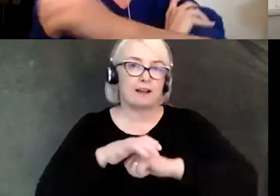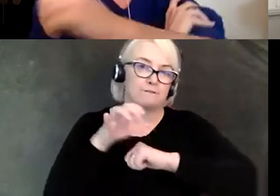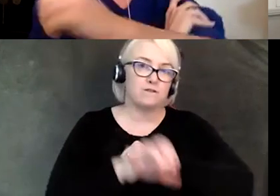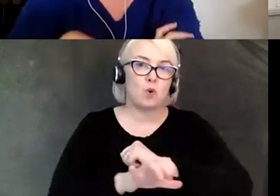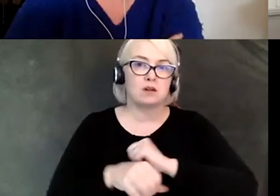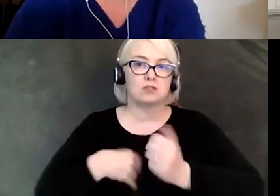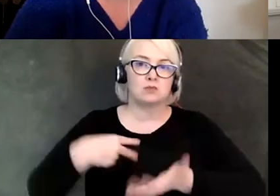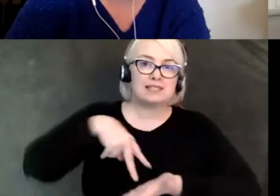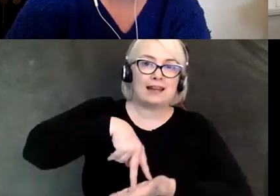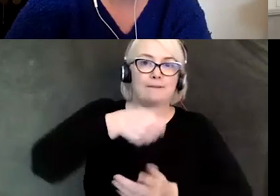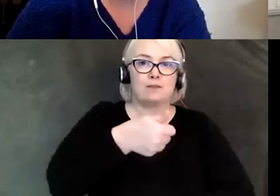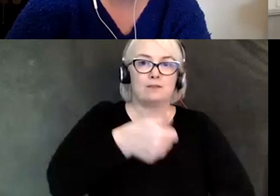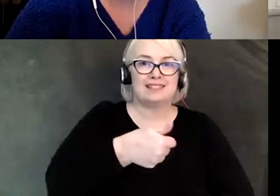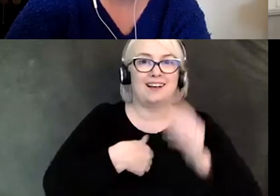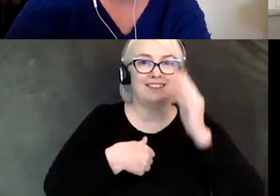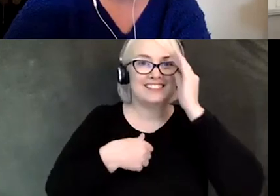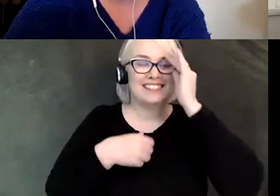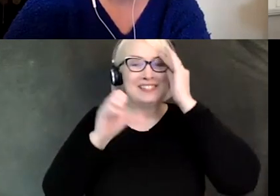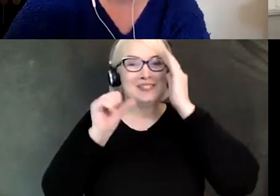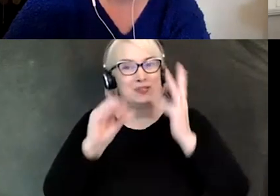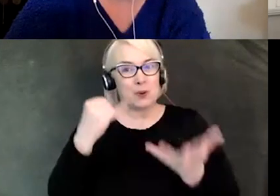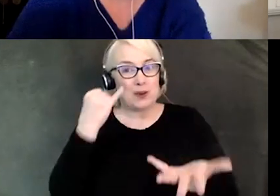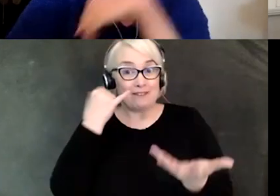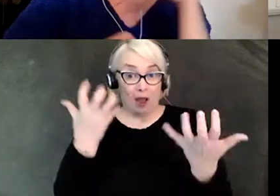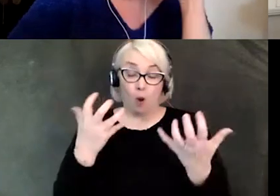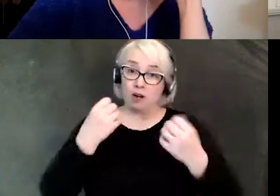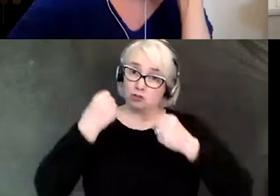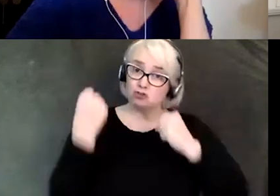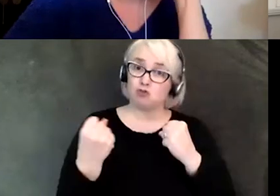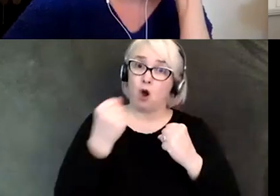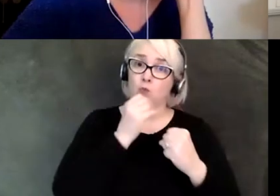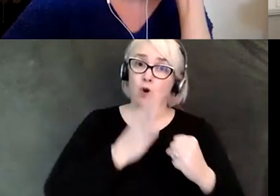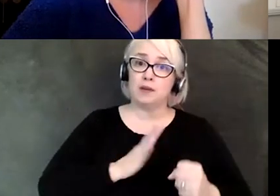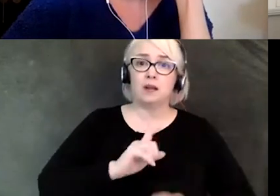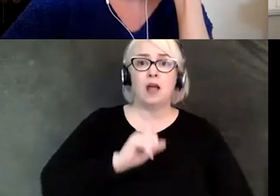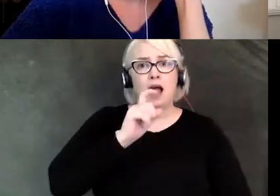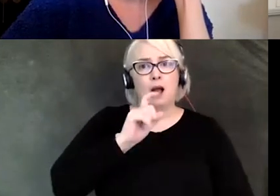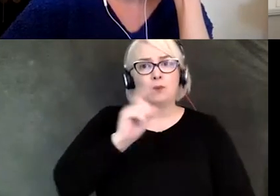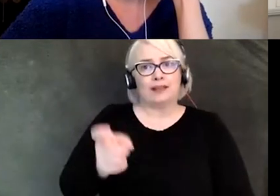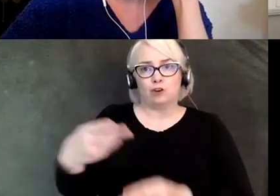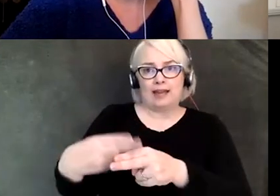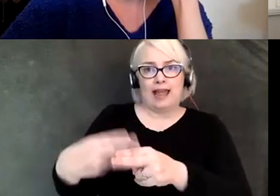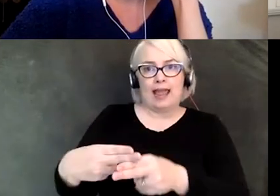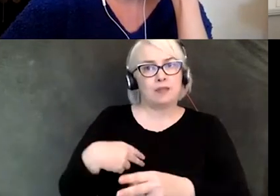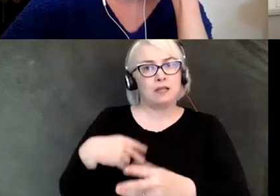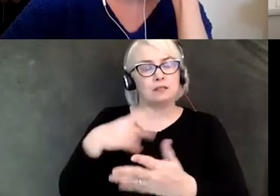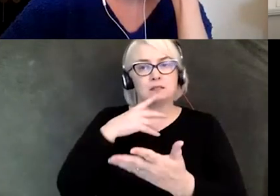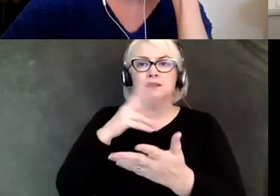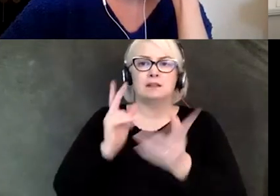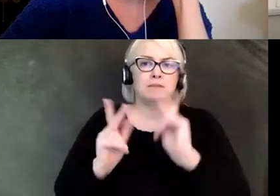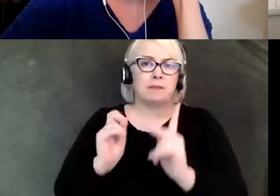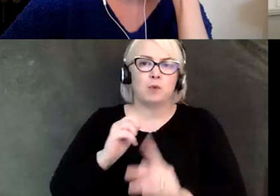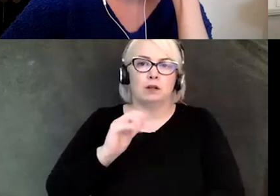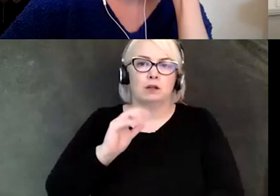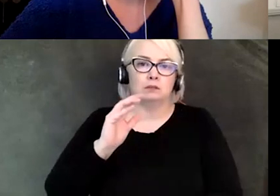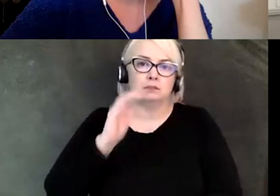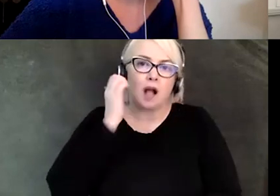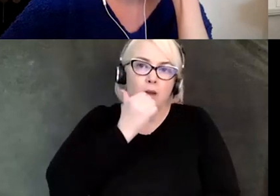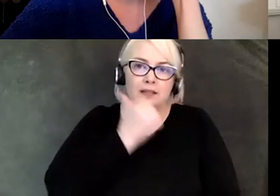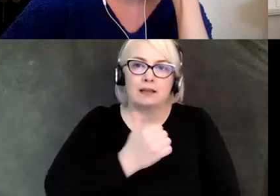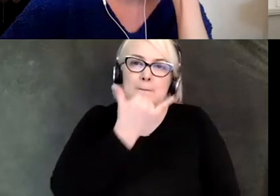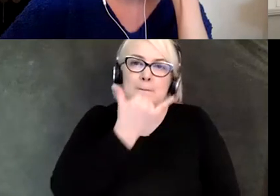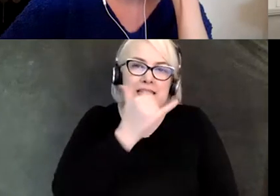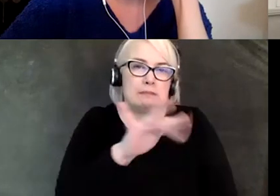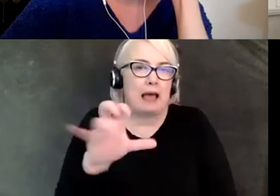if I want a, you know, a woman to, you know, with a strong name or something that people either misspell or mispronounce all the time. Um,